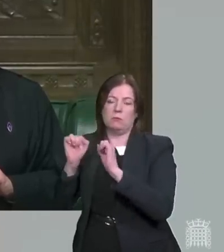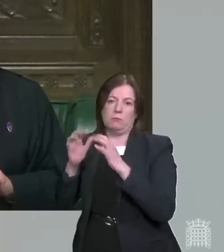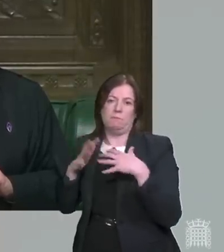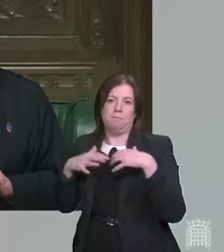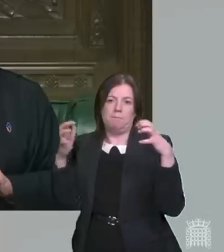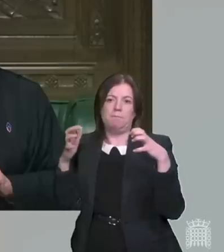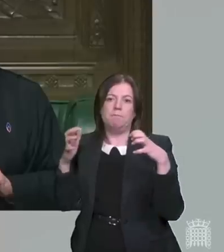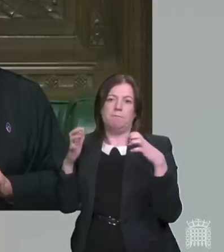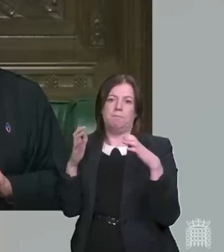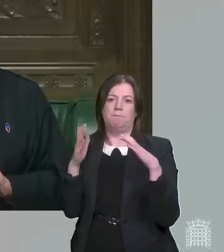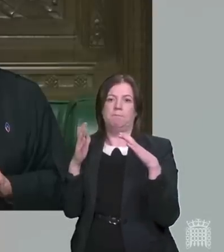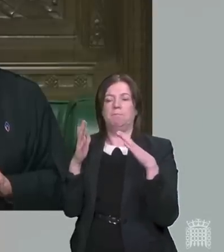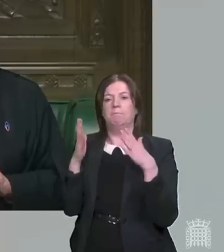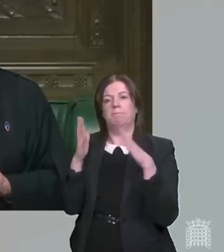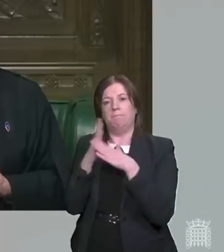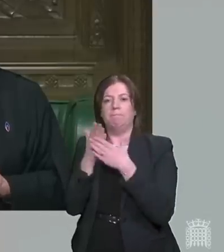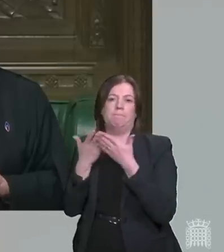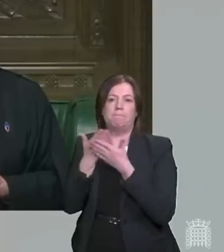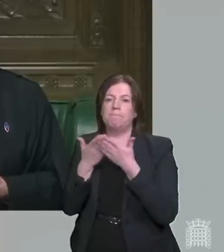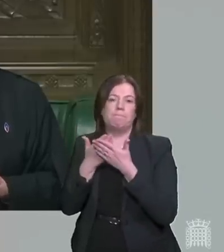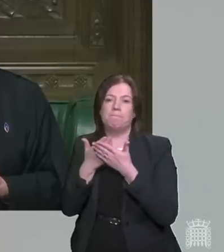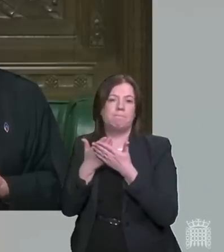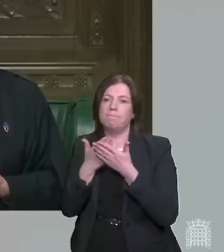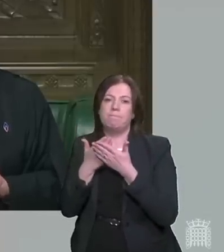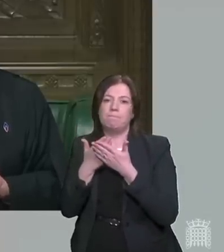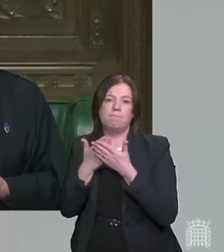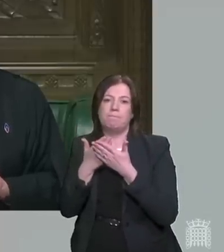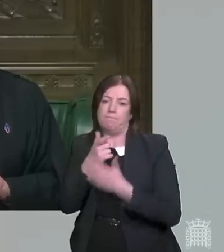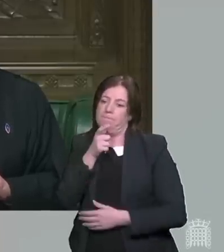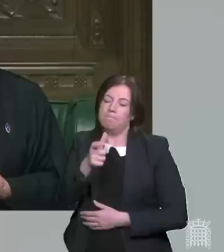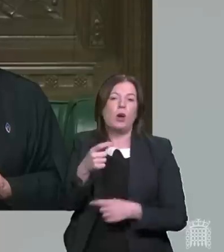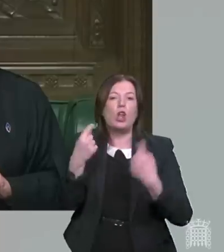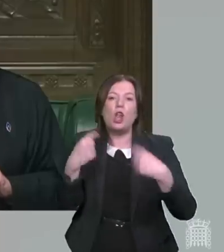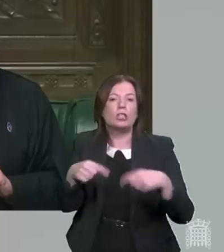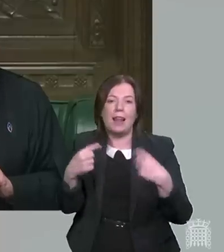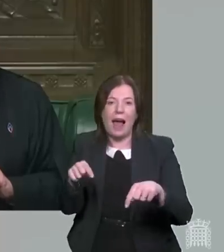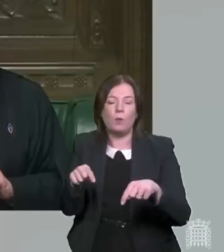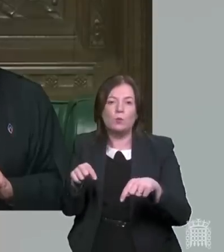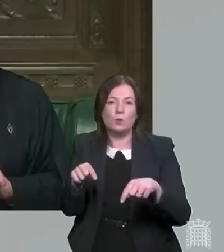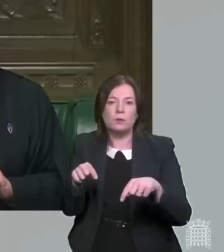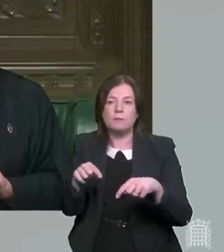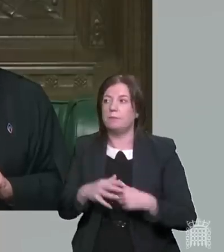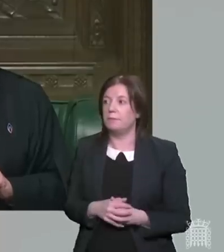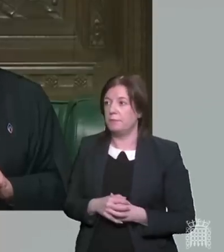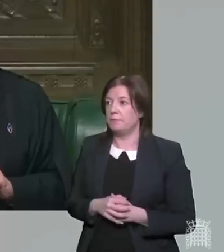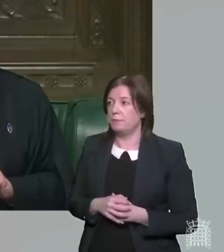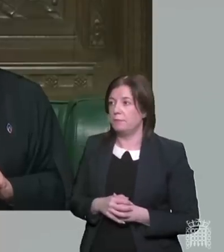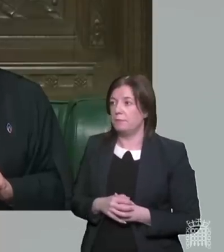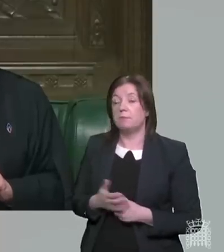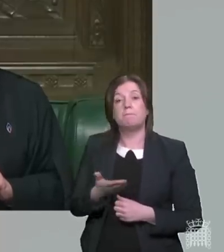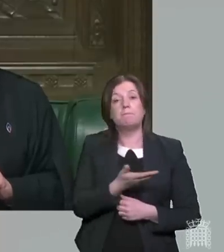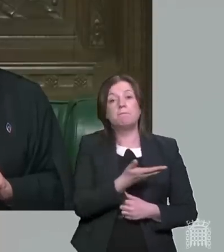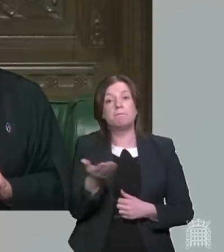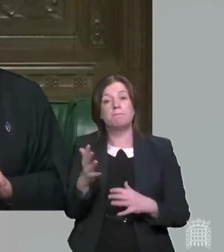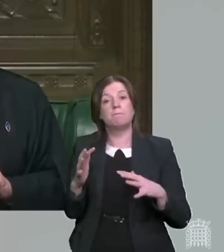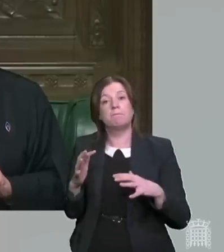House's sub judice resolution and should not be referred to in this House. It is, of course, open to any member to